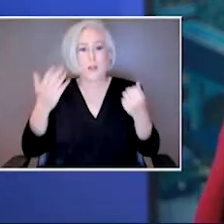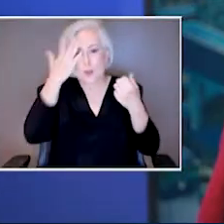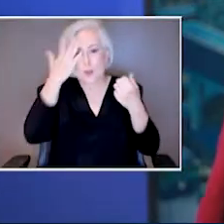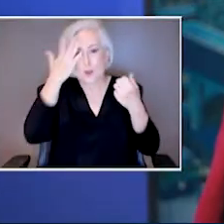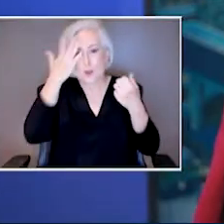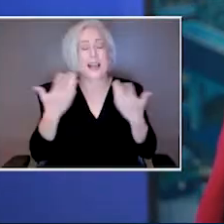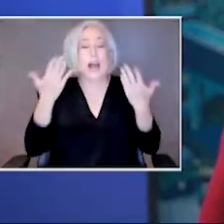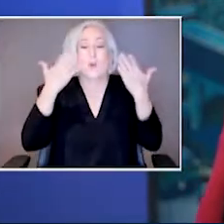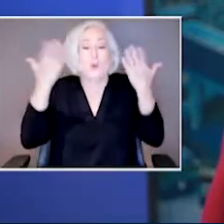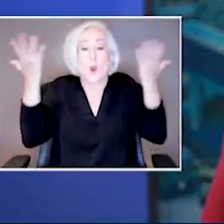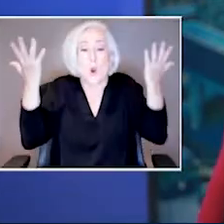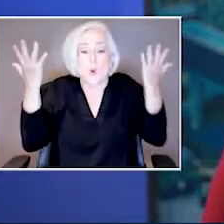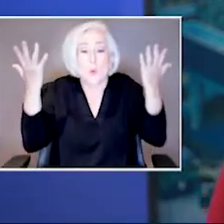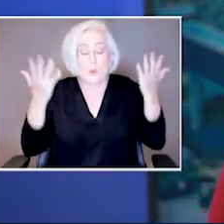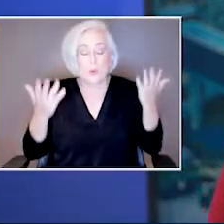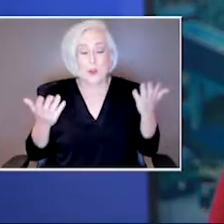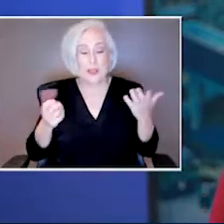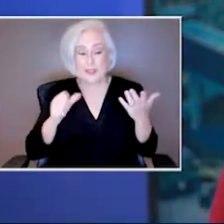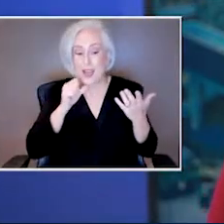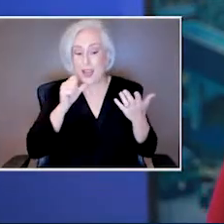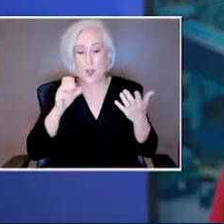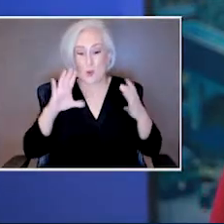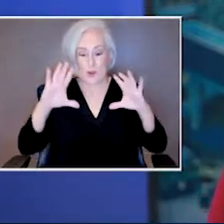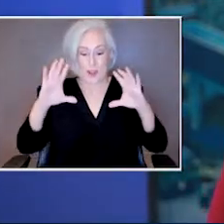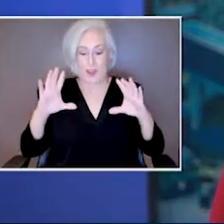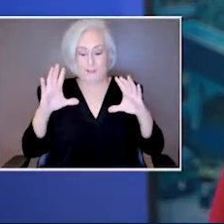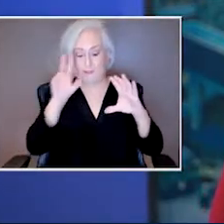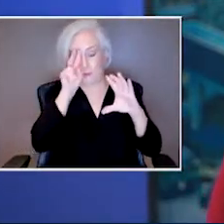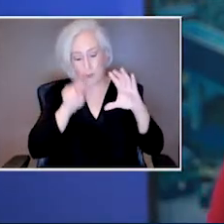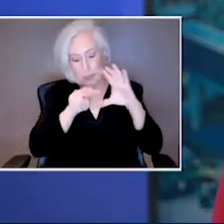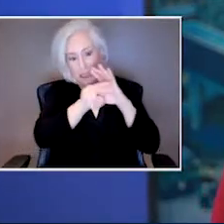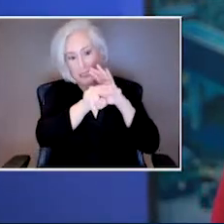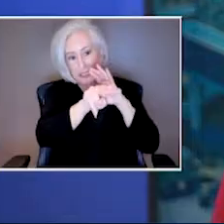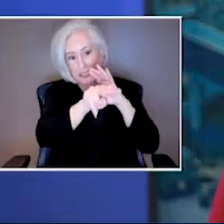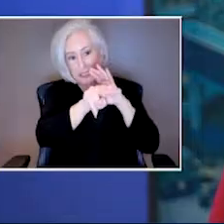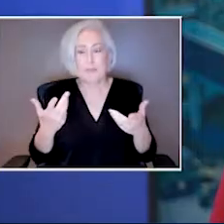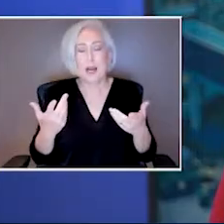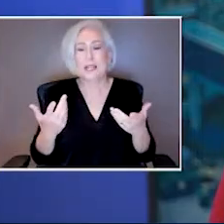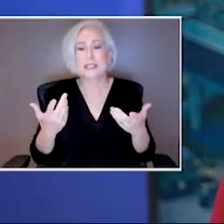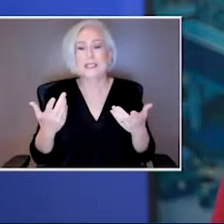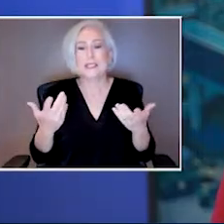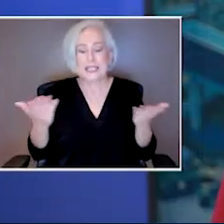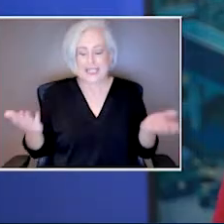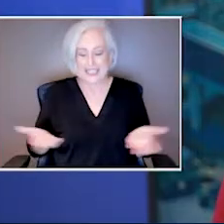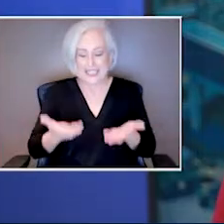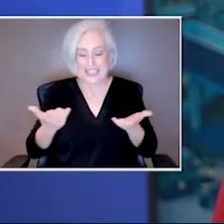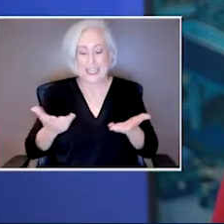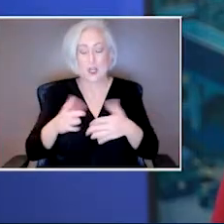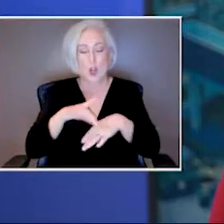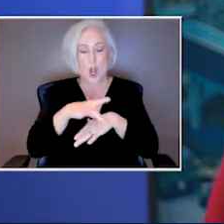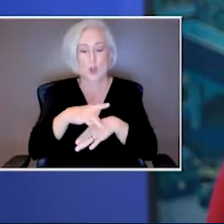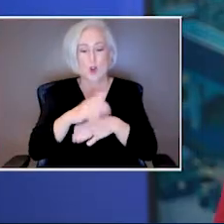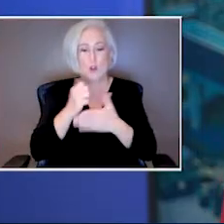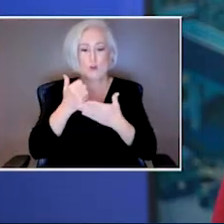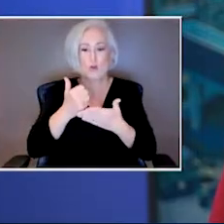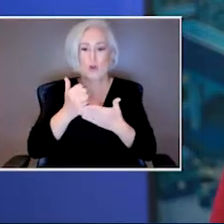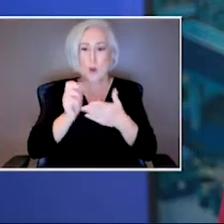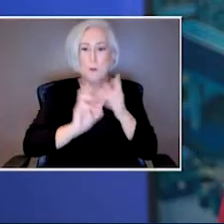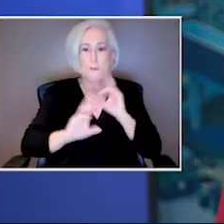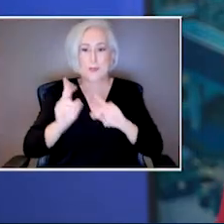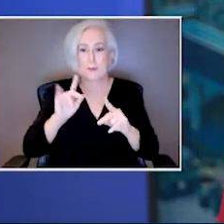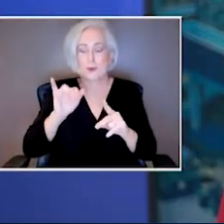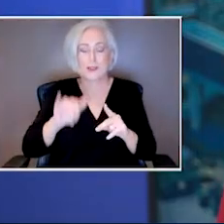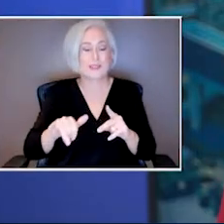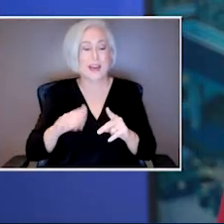I don't have a crystal ball, but I do think that we're here on this earth to help people, and so that's just kind of been my